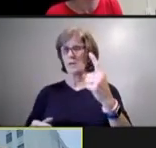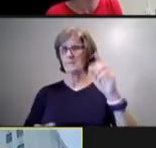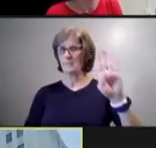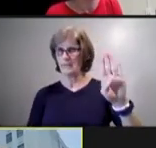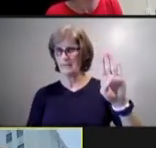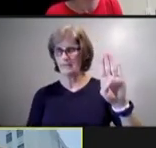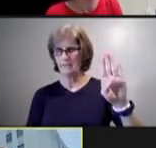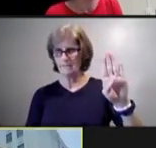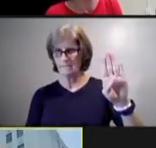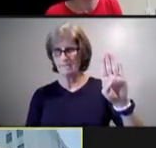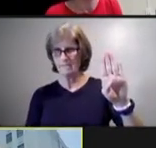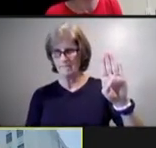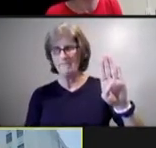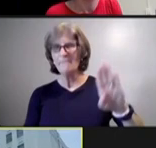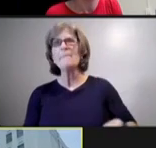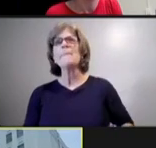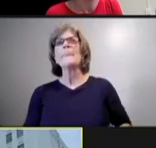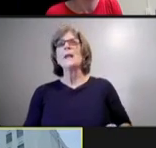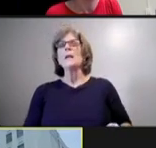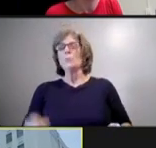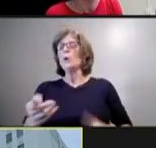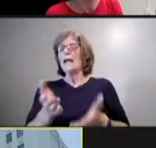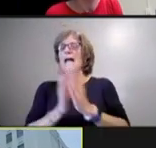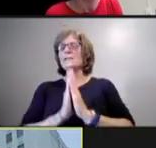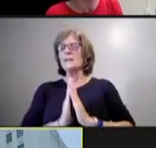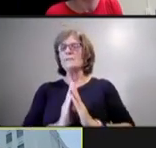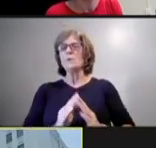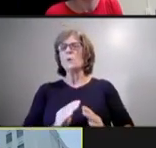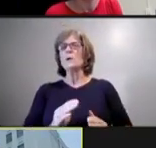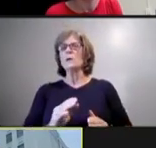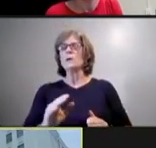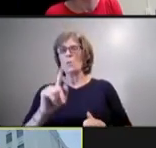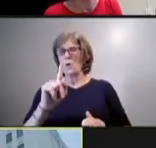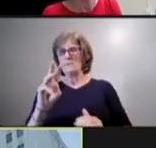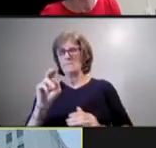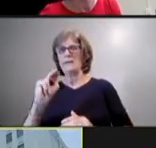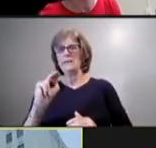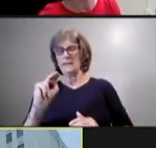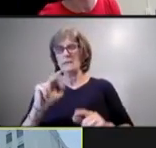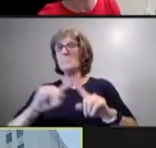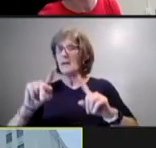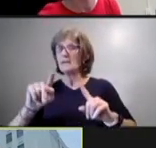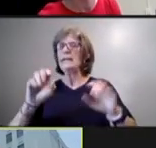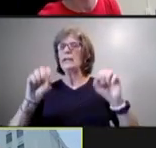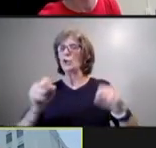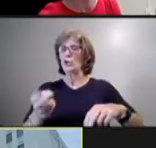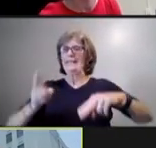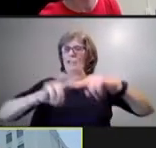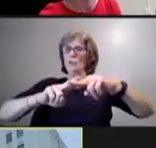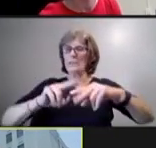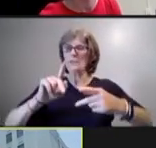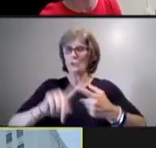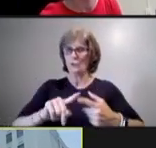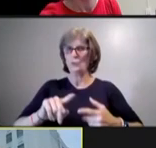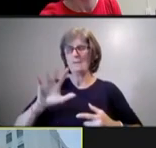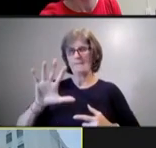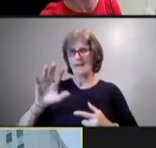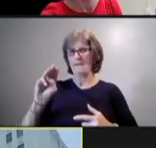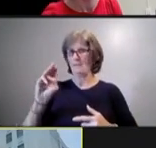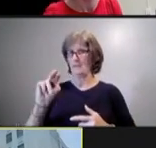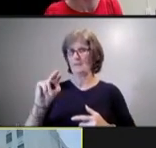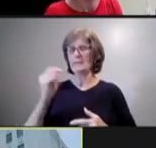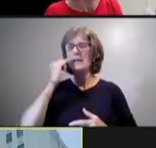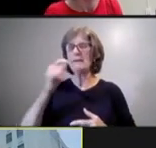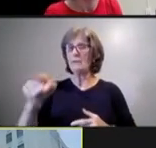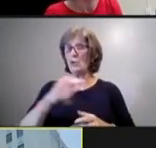loan amount is set at $1 million. However, the loan amount may increase to $5 million if the URA receives Community Development Block